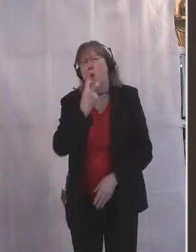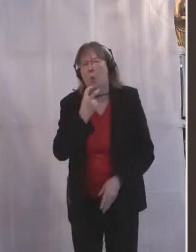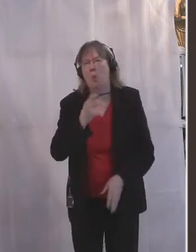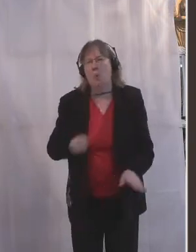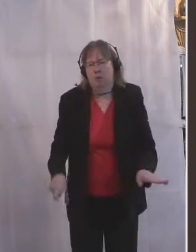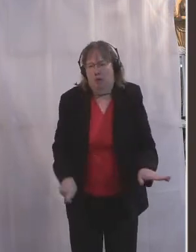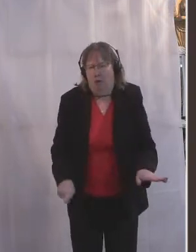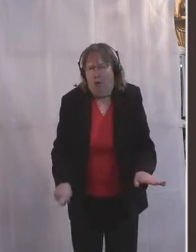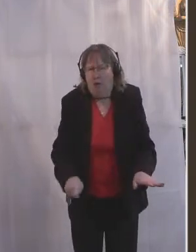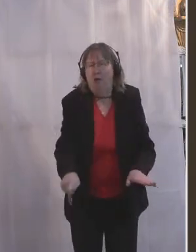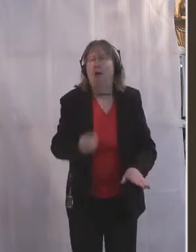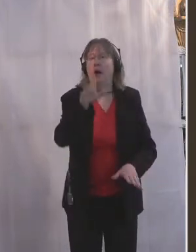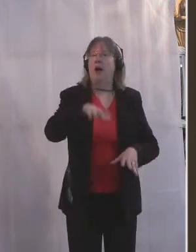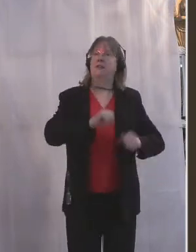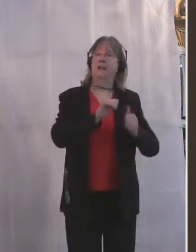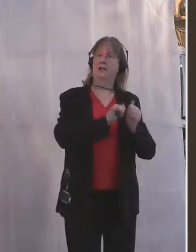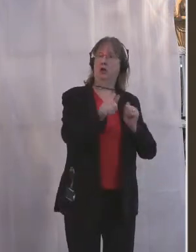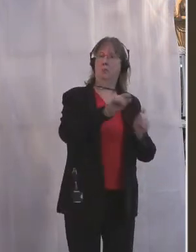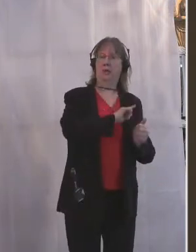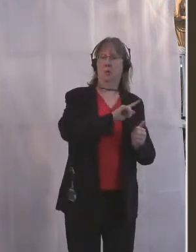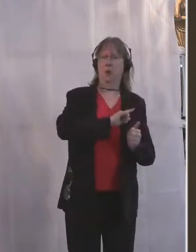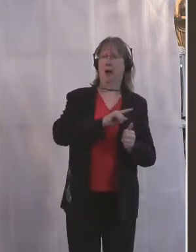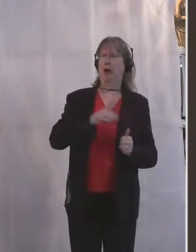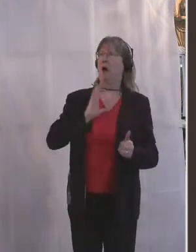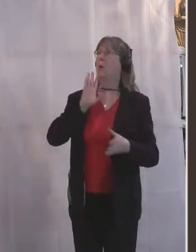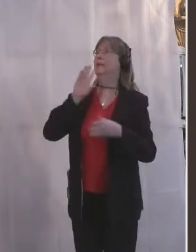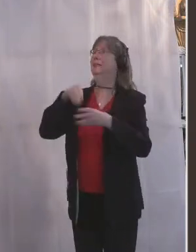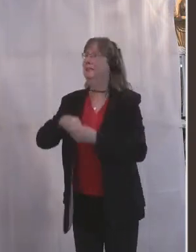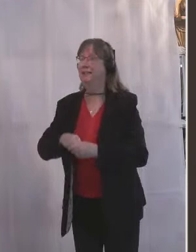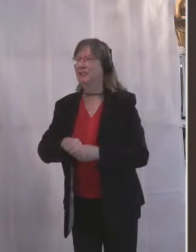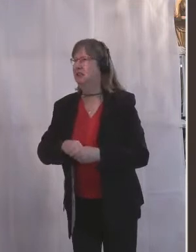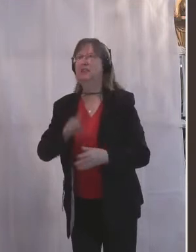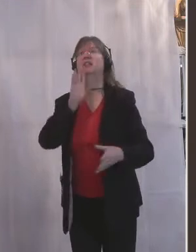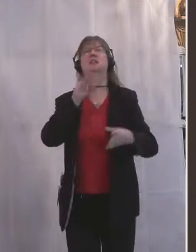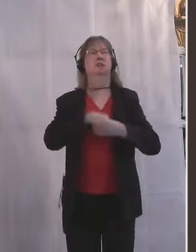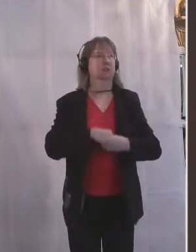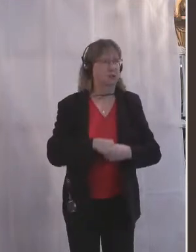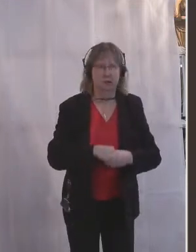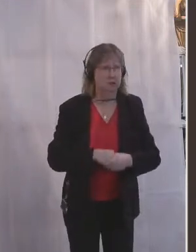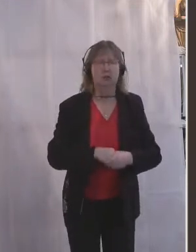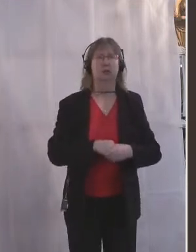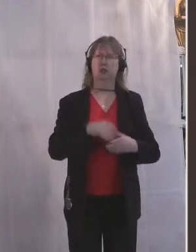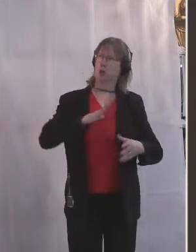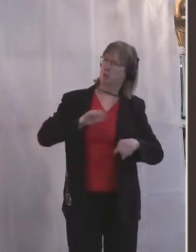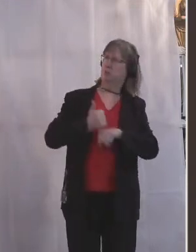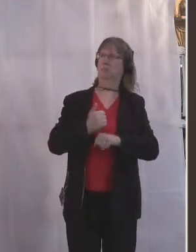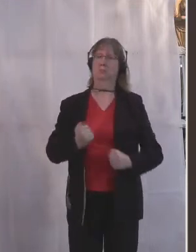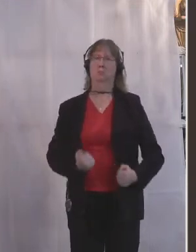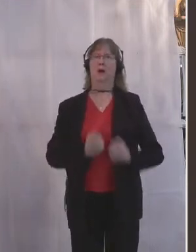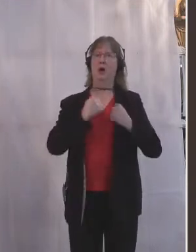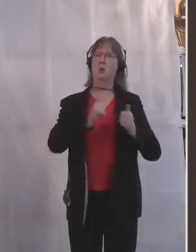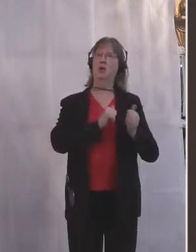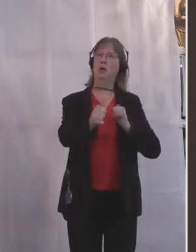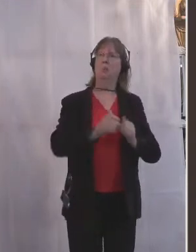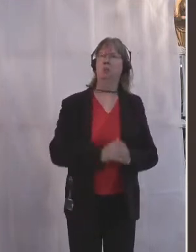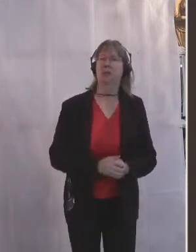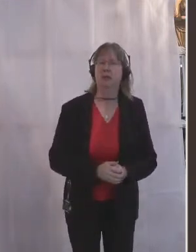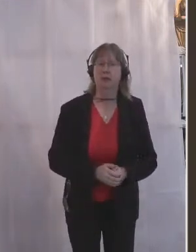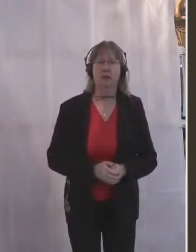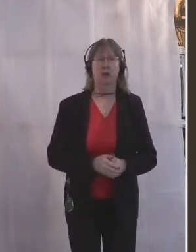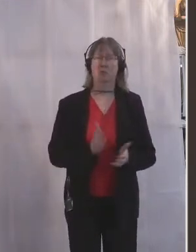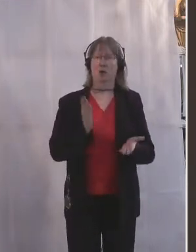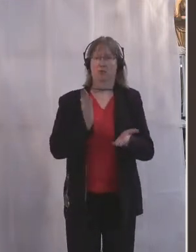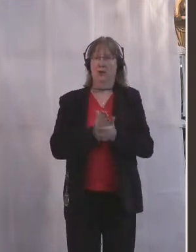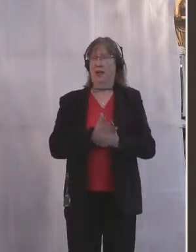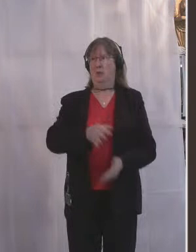I started a company mainly because I couldn't find the one I wanted to work for. So I had absolutely no ambition to run my own business. I didn't know anybody